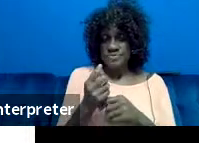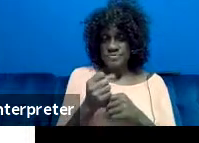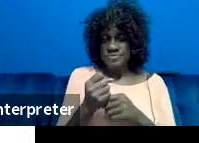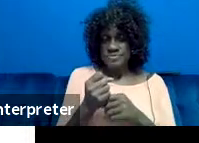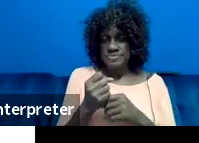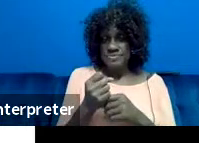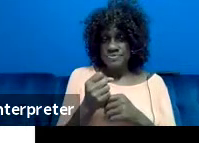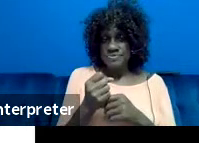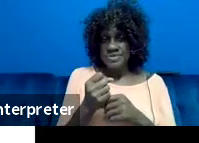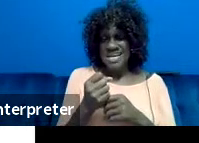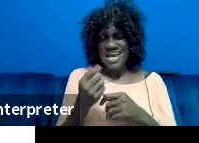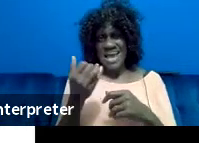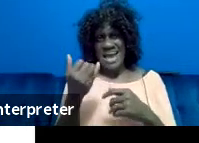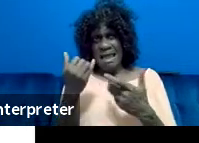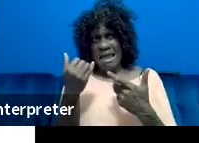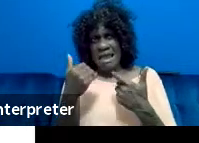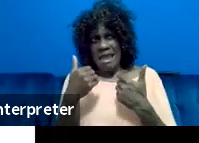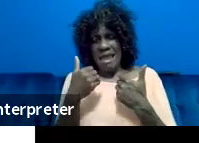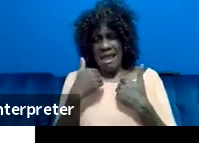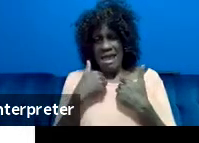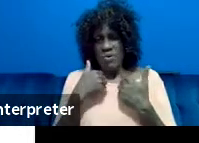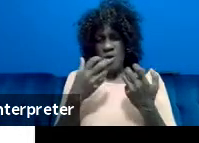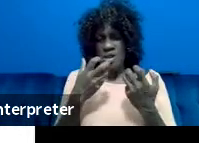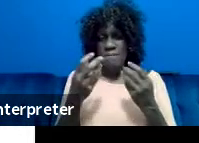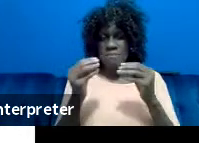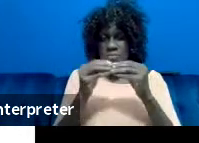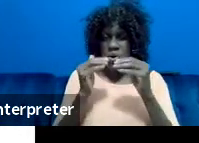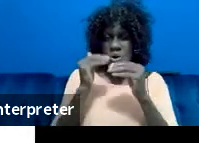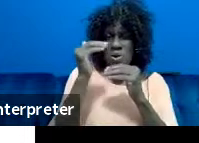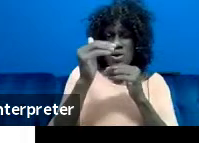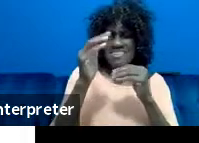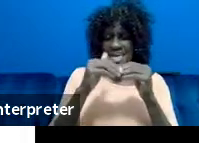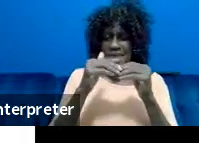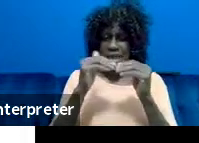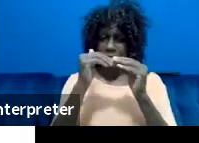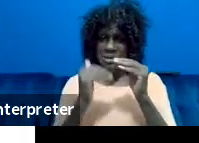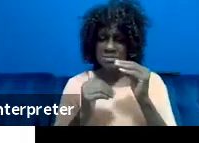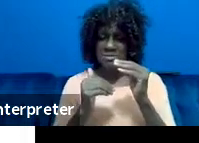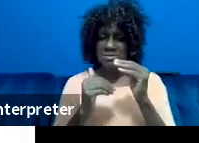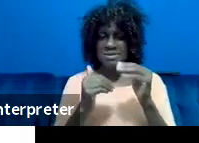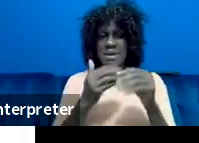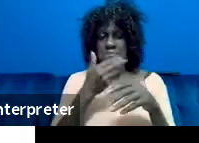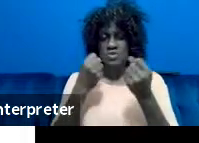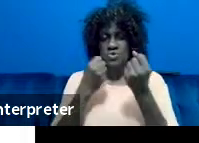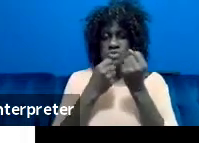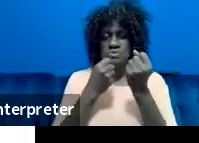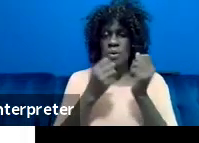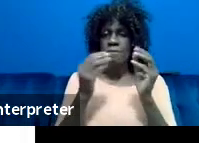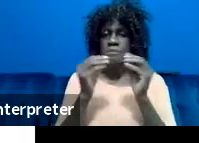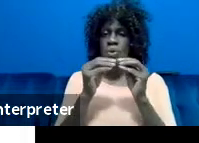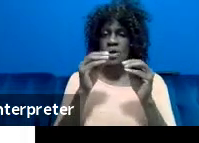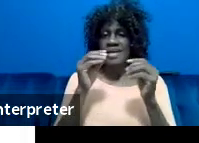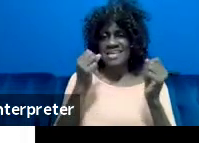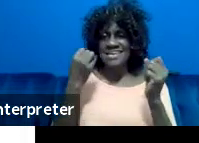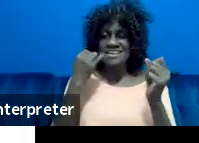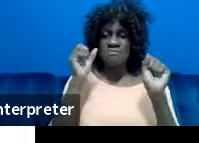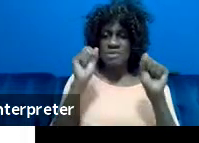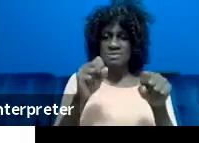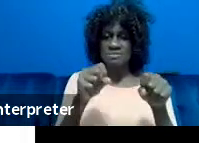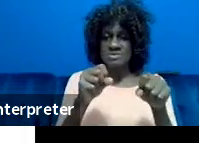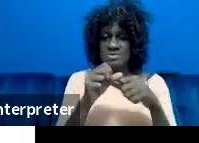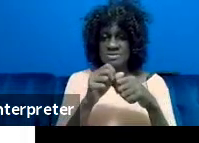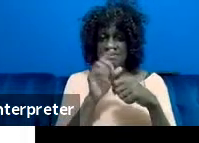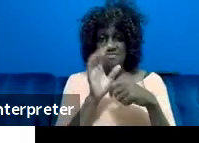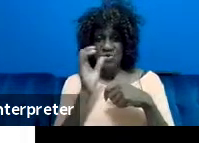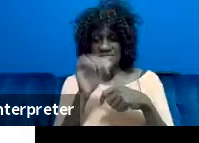I always encourage to do greater than the minimums, right? It's always better to support greater access if possible. And in this